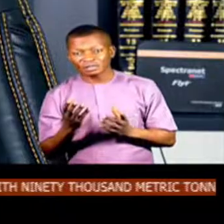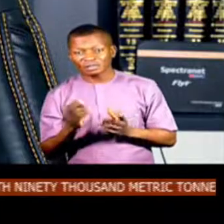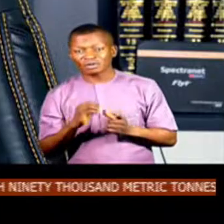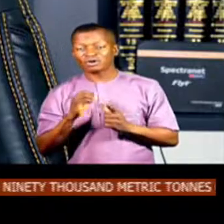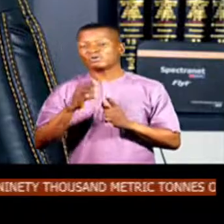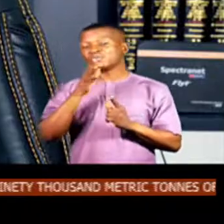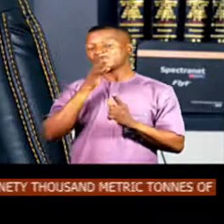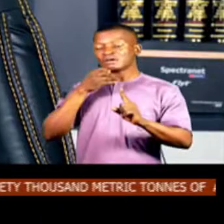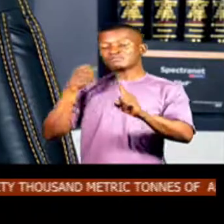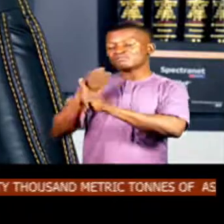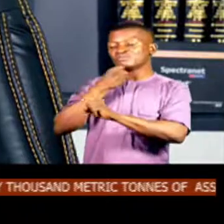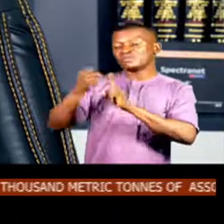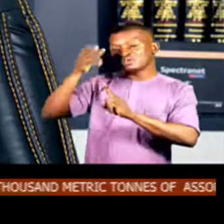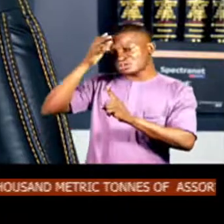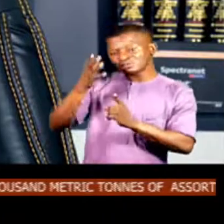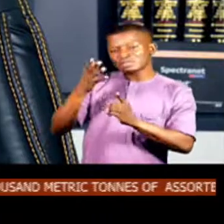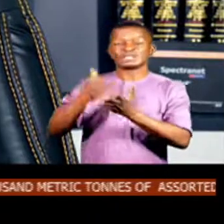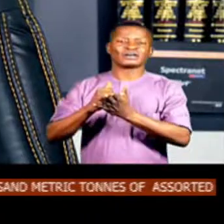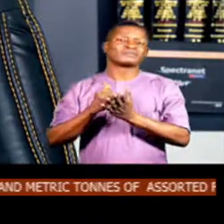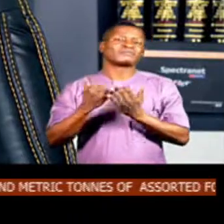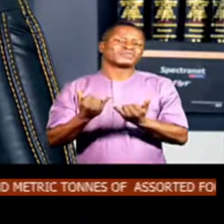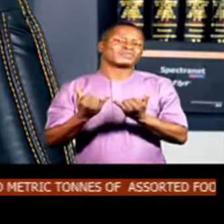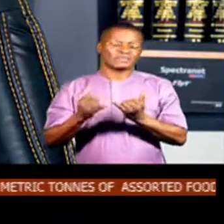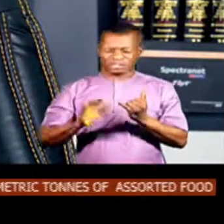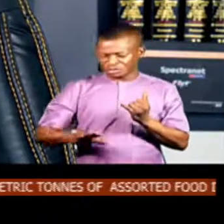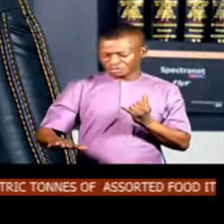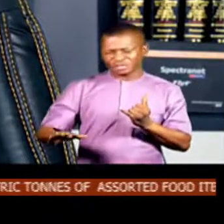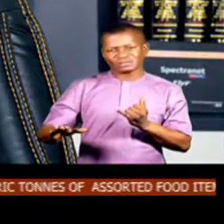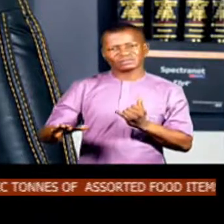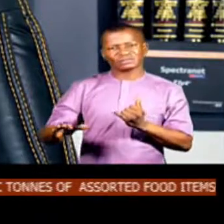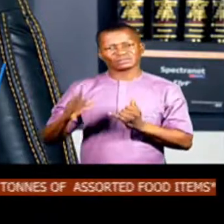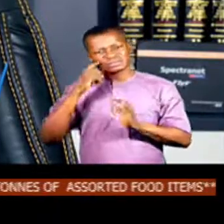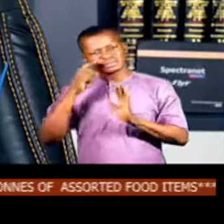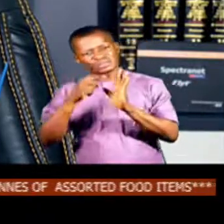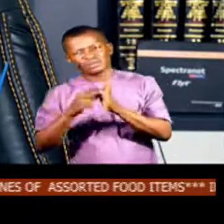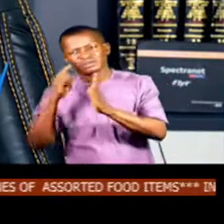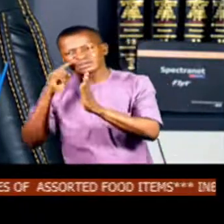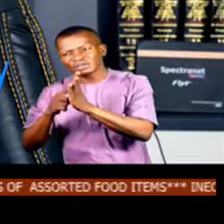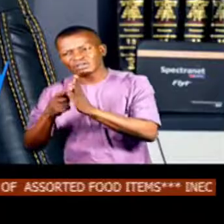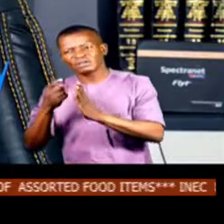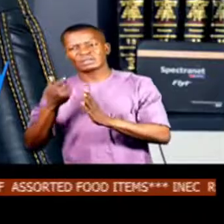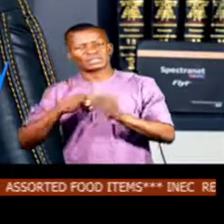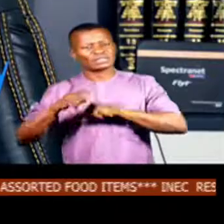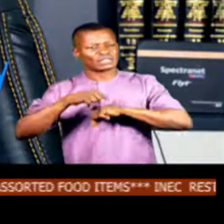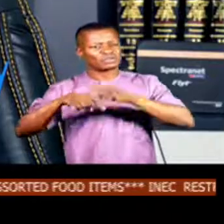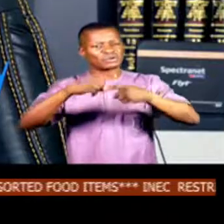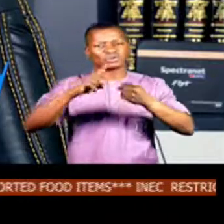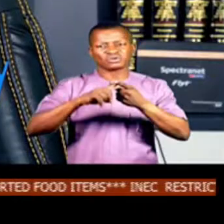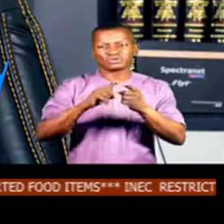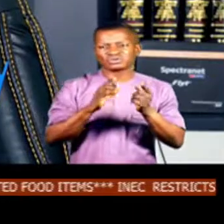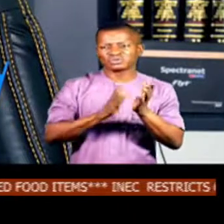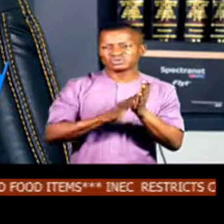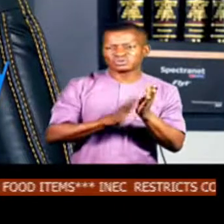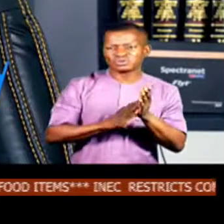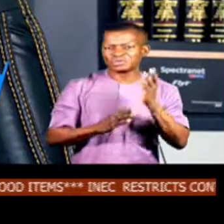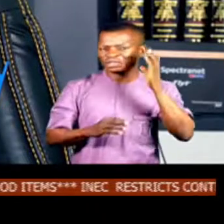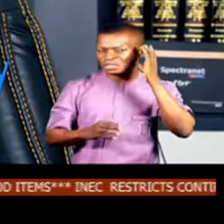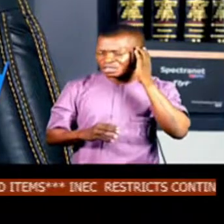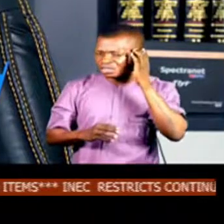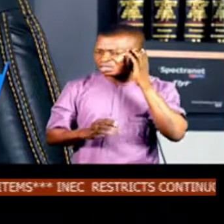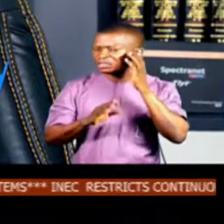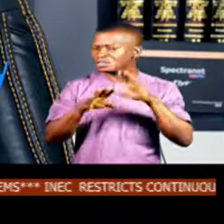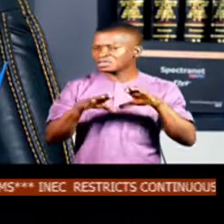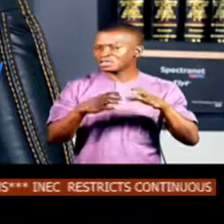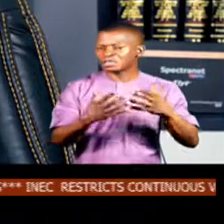being normal. So children that grow up in that system grow up to be aggressive when they go to school. You know, they yell at